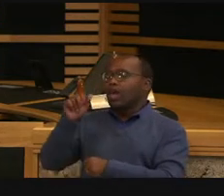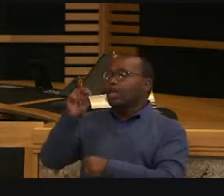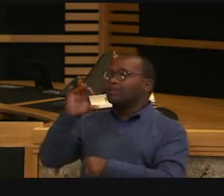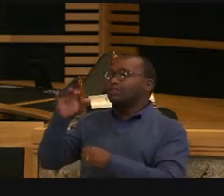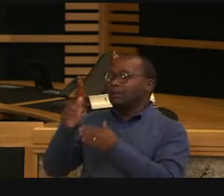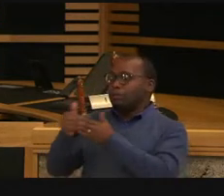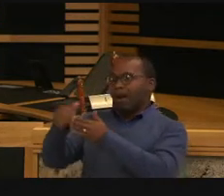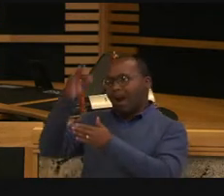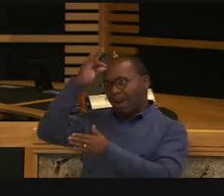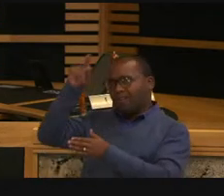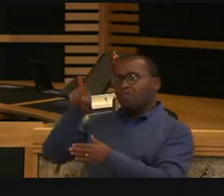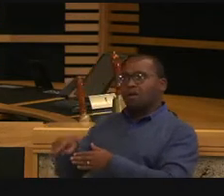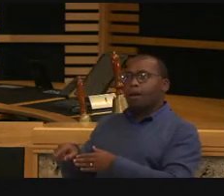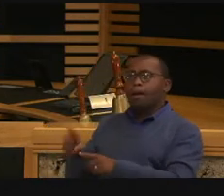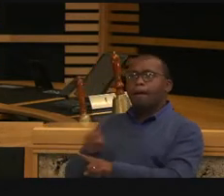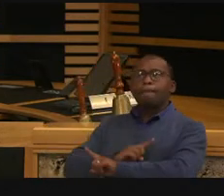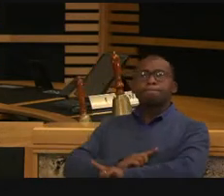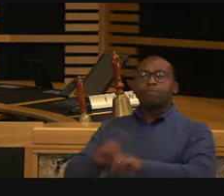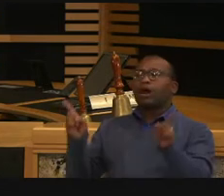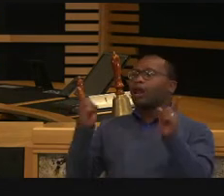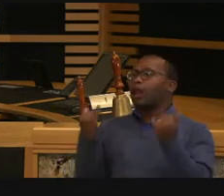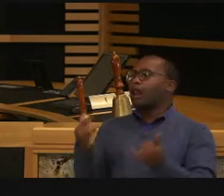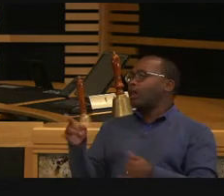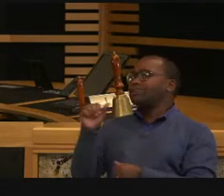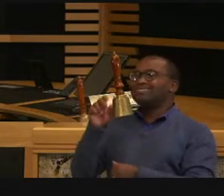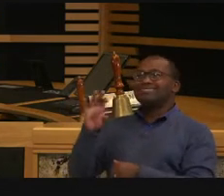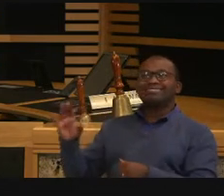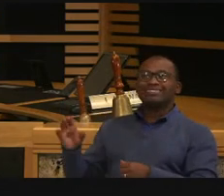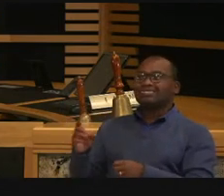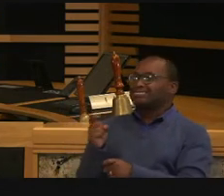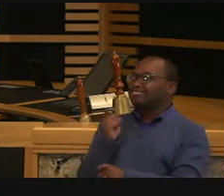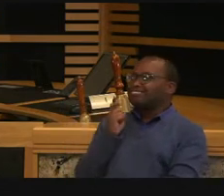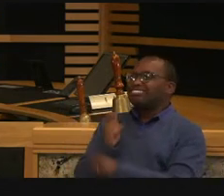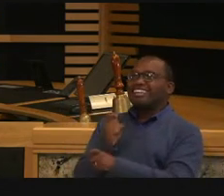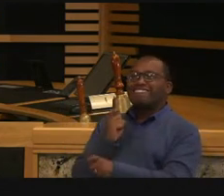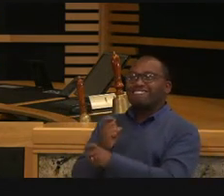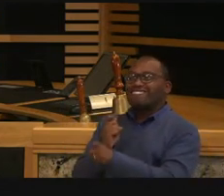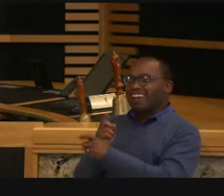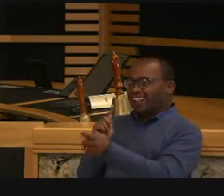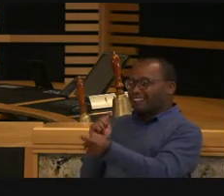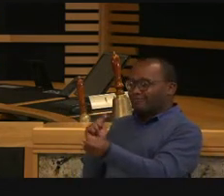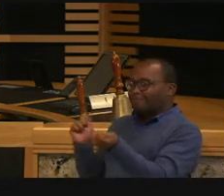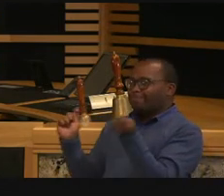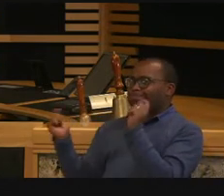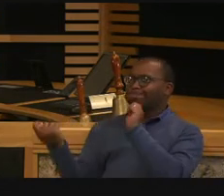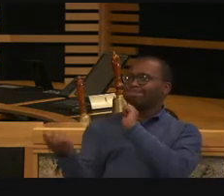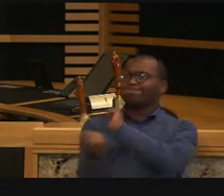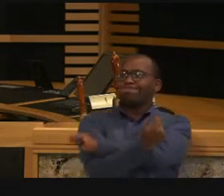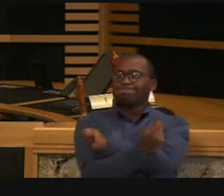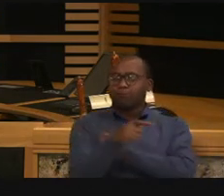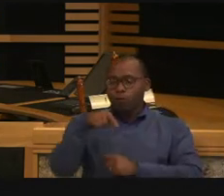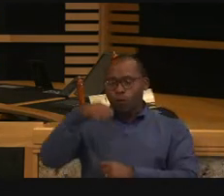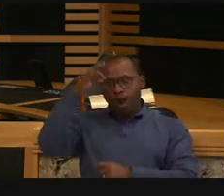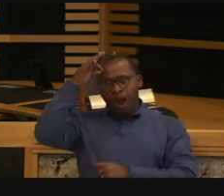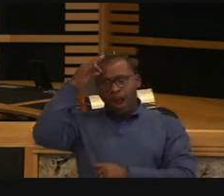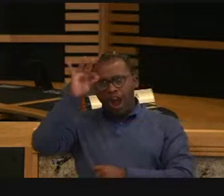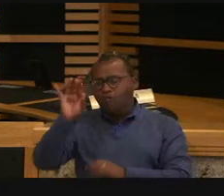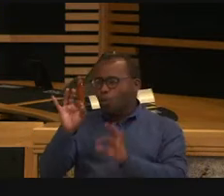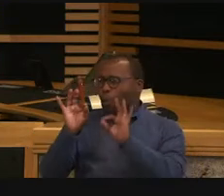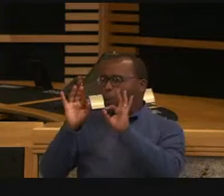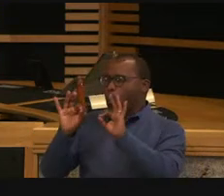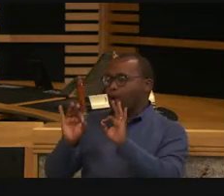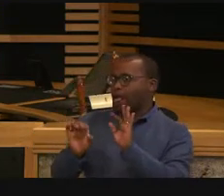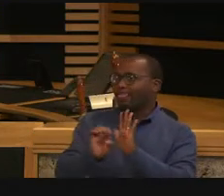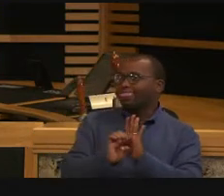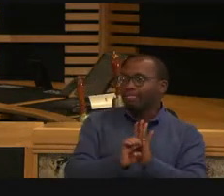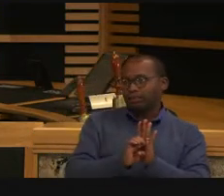that they are still struggling to transform from a liberation movement to a party of good ethical government. This report once